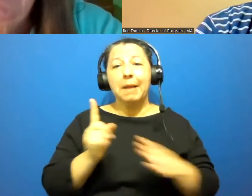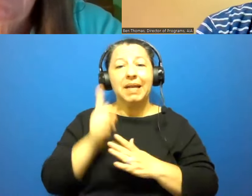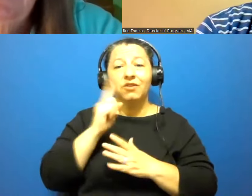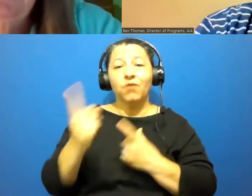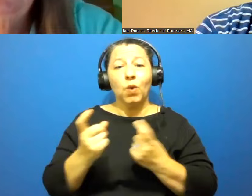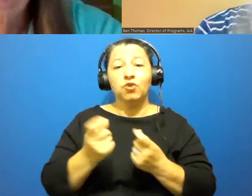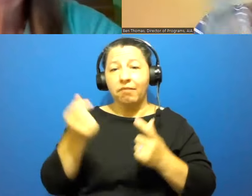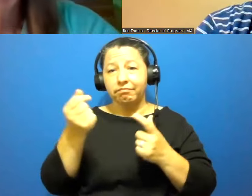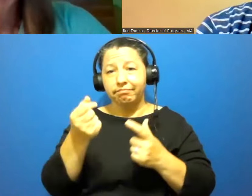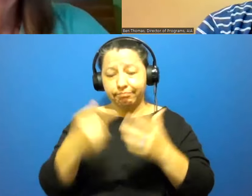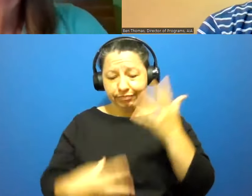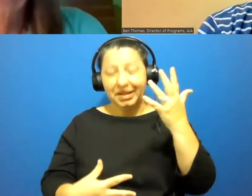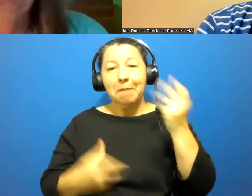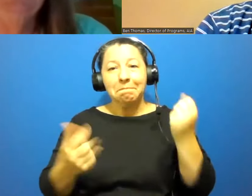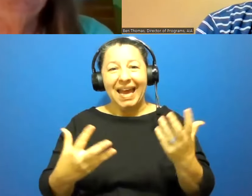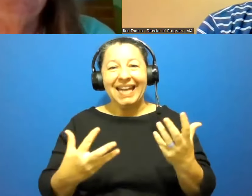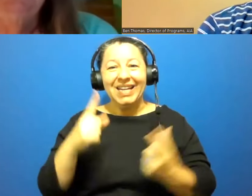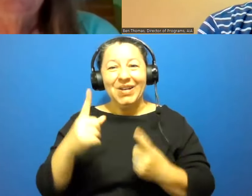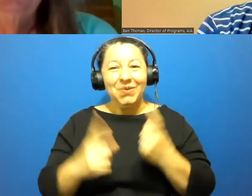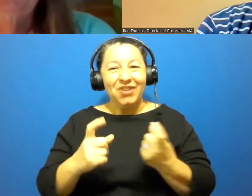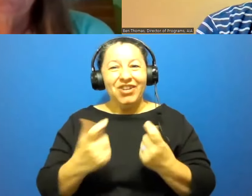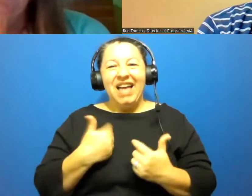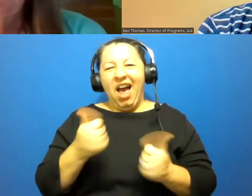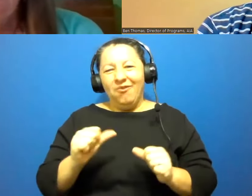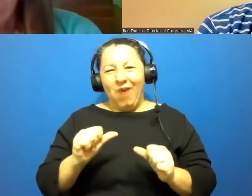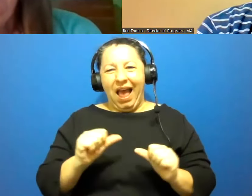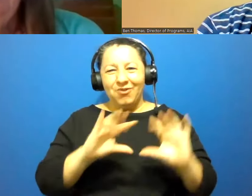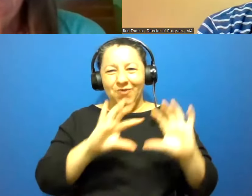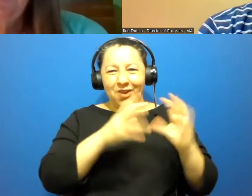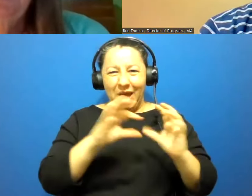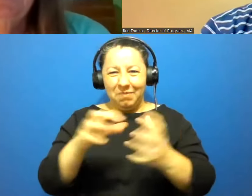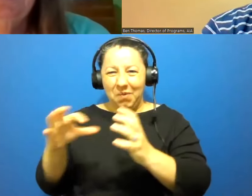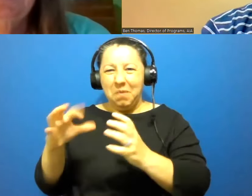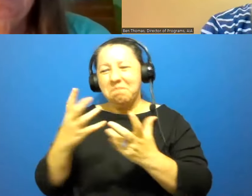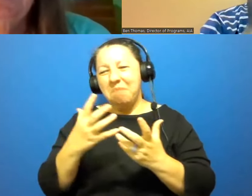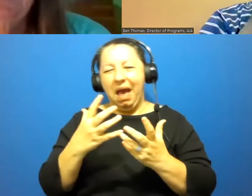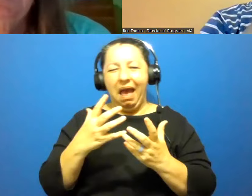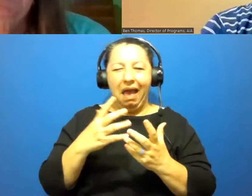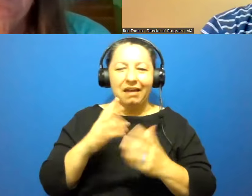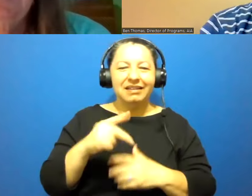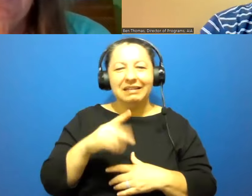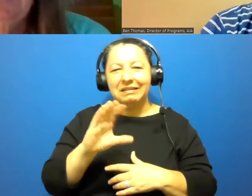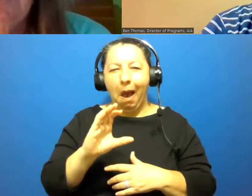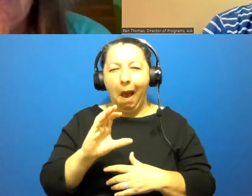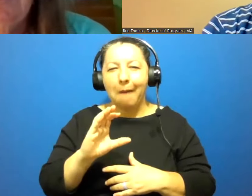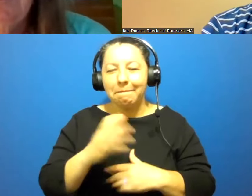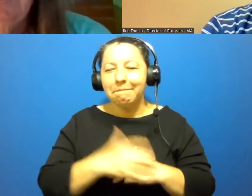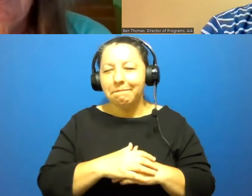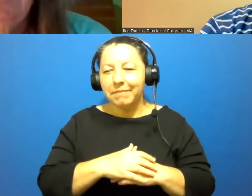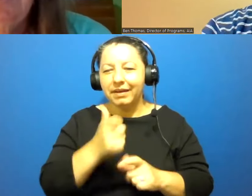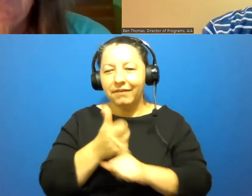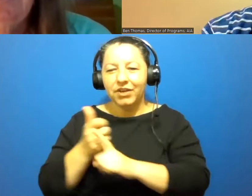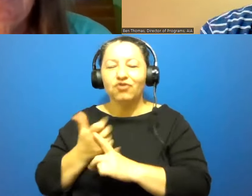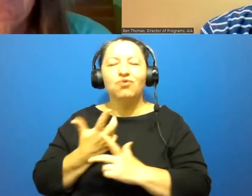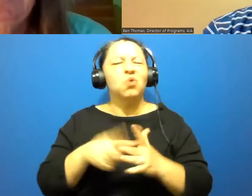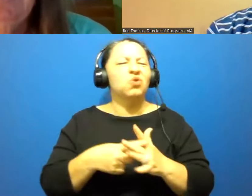of them, and I've tried to sort of sort them by theme or topic. So let's just start quickly with